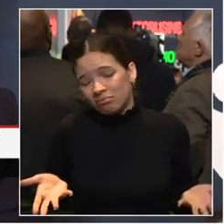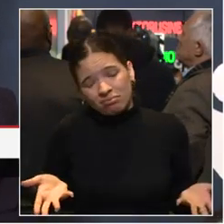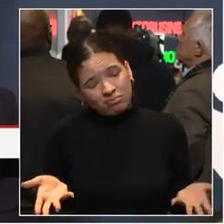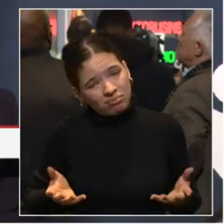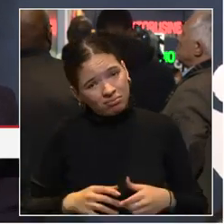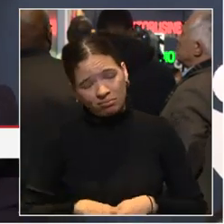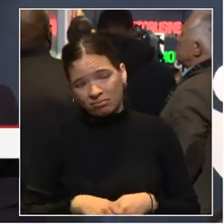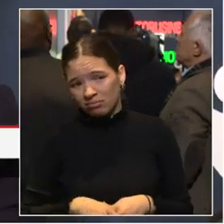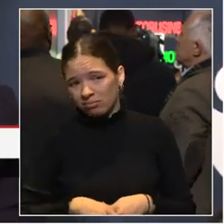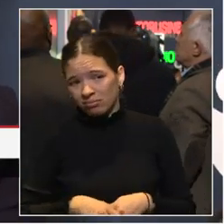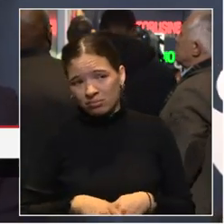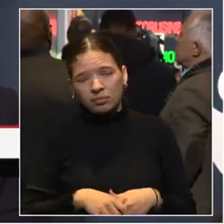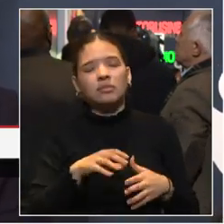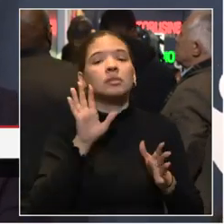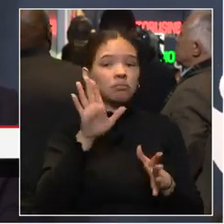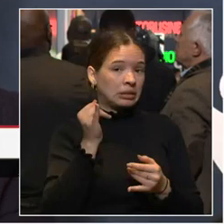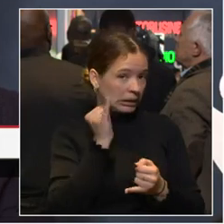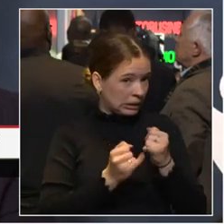that is